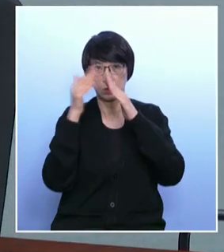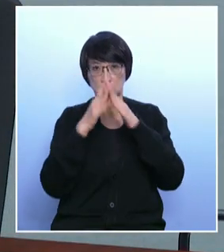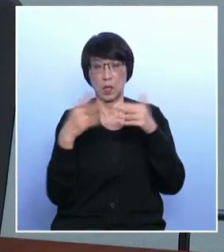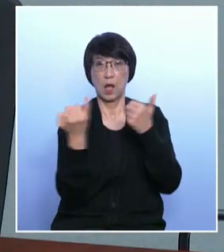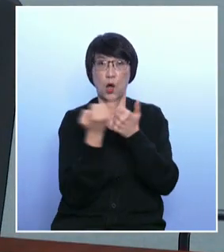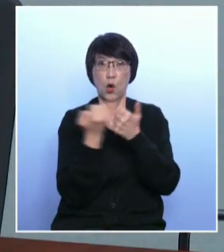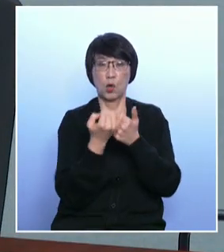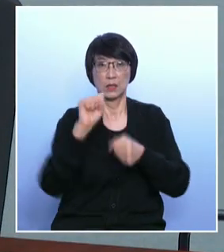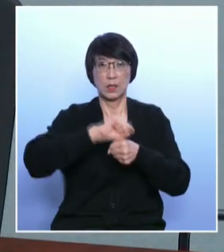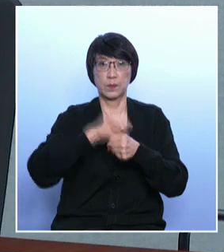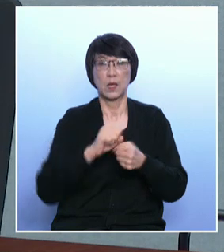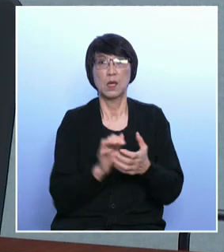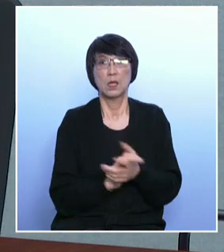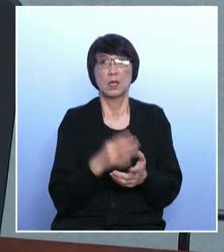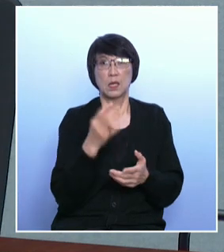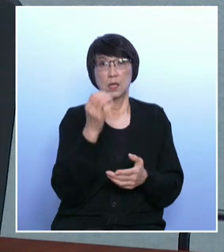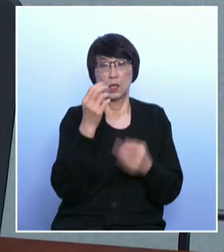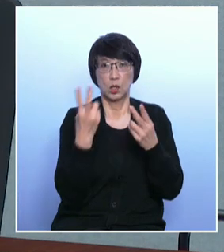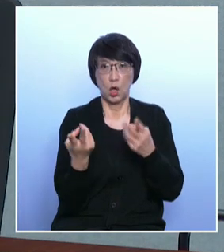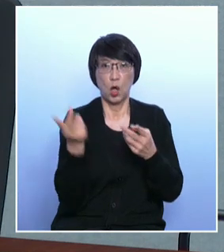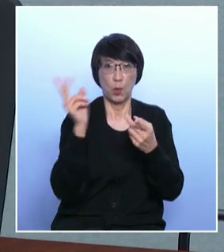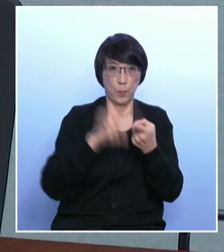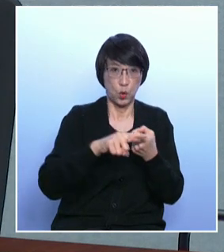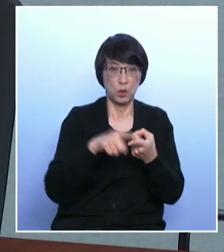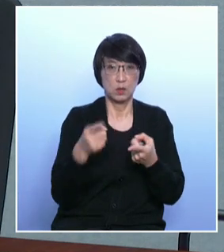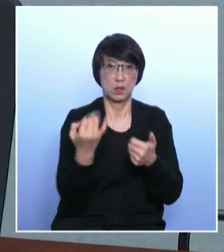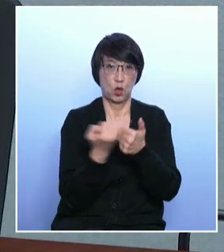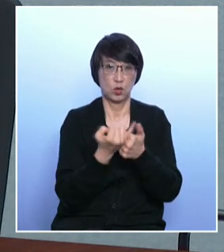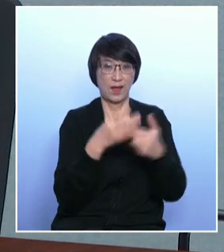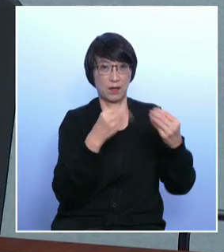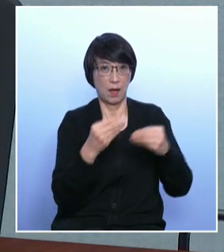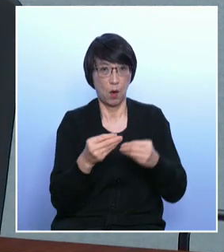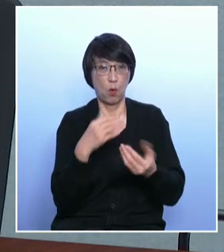School of Medicine students saw a twofold increase,